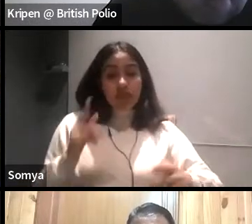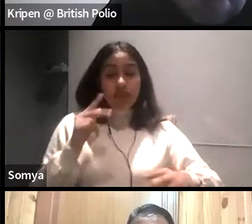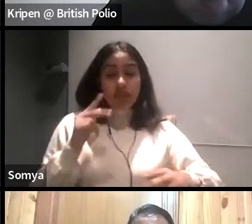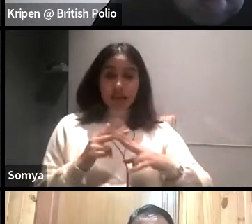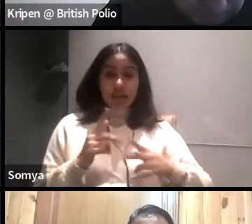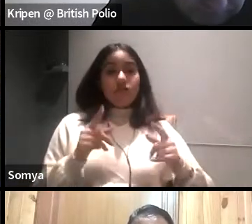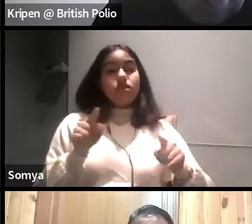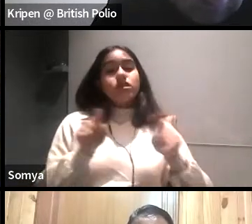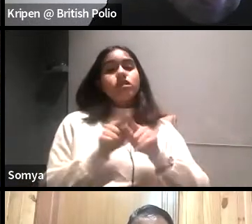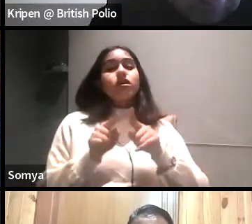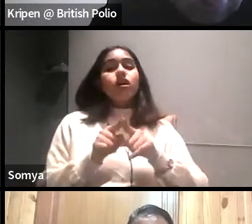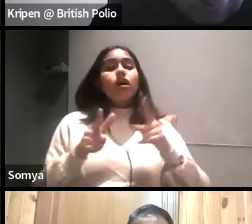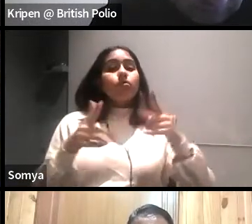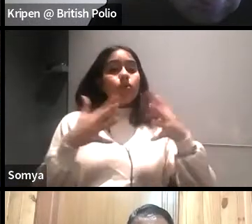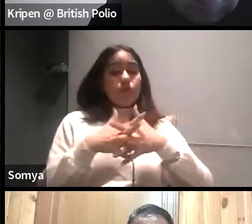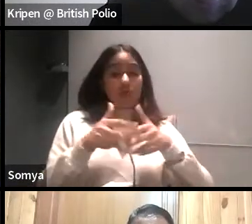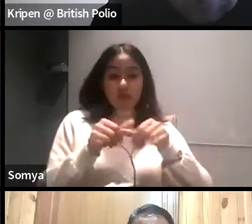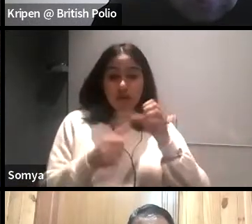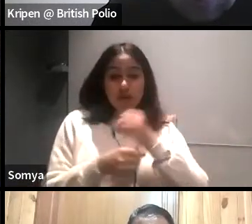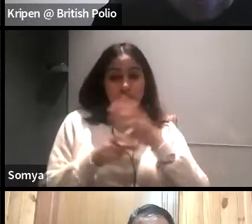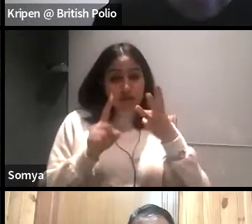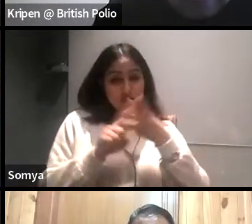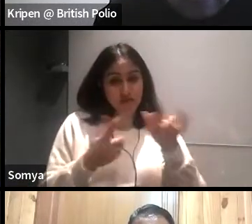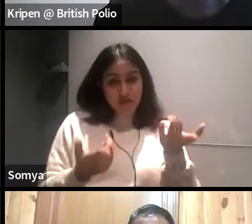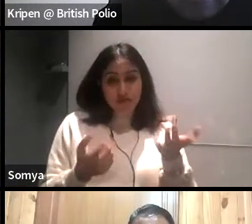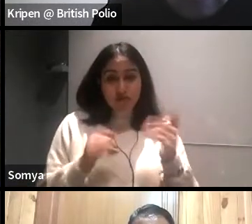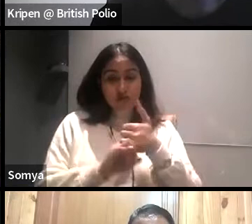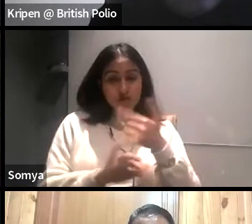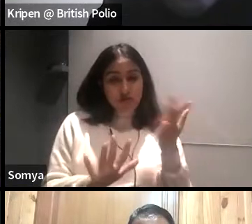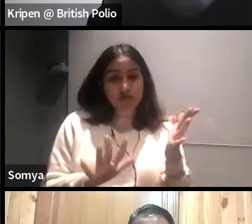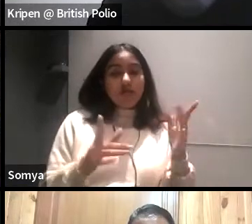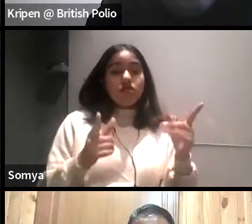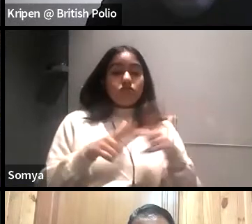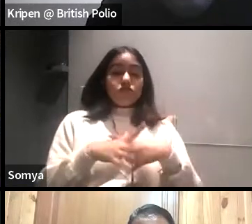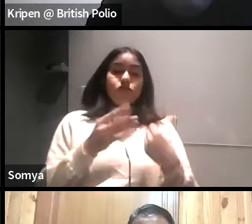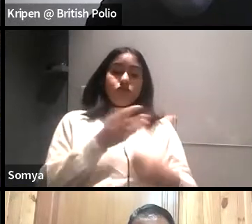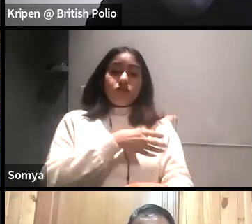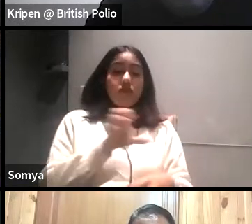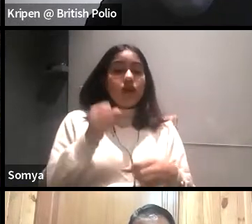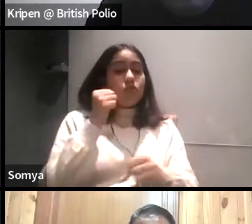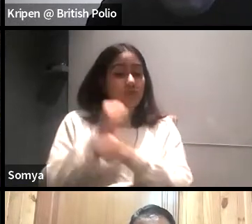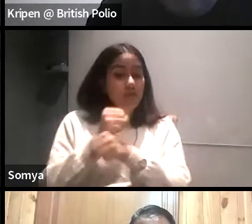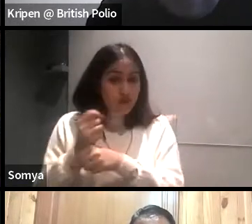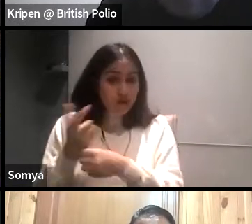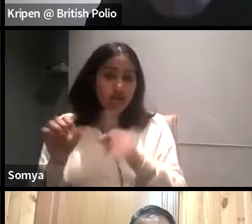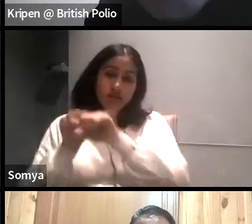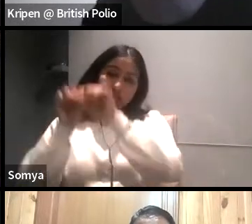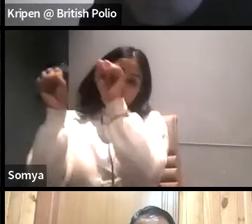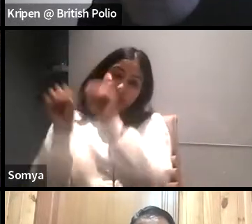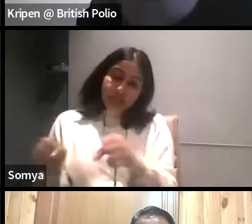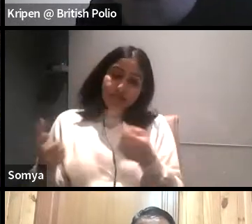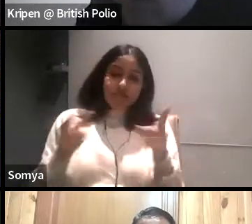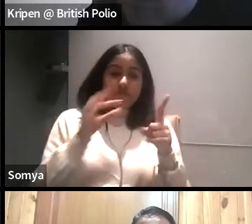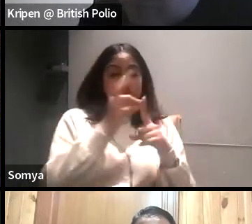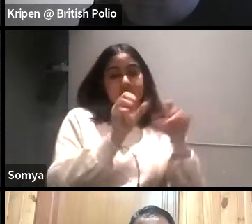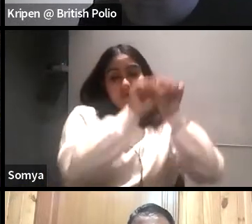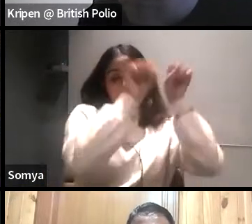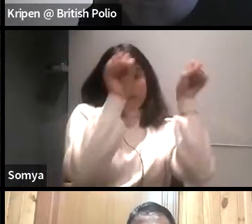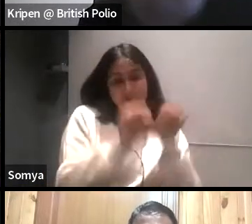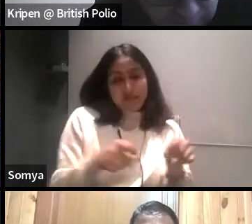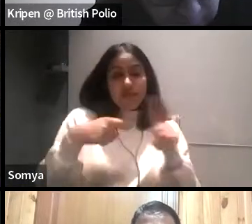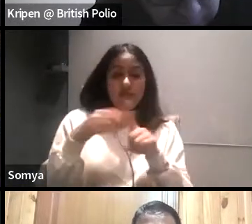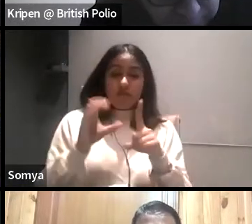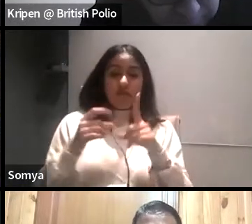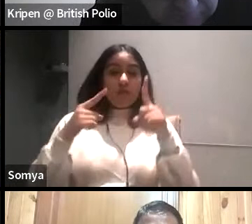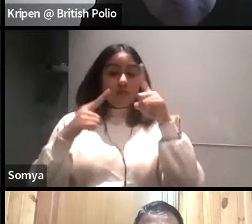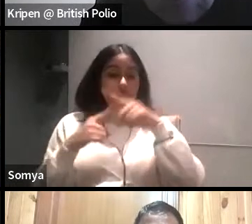look at the wage employment as a core area of work. And that too in the government system, as Nish was pointing out, the quota system,